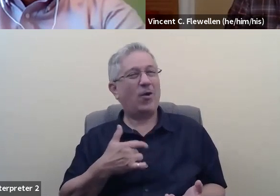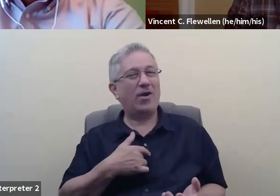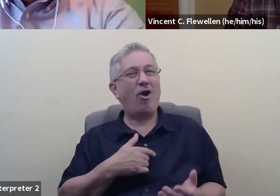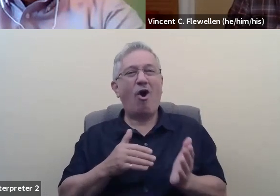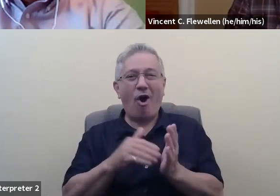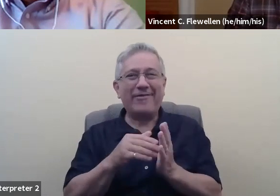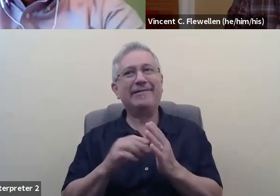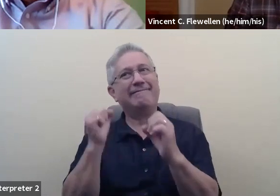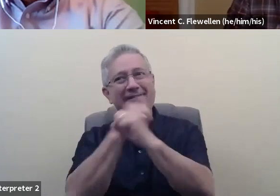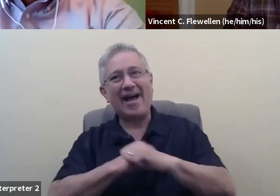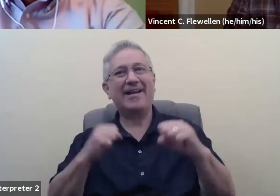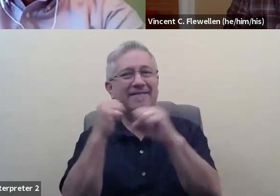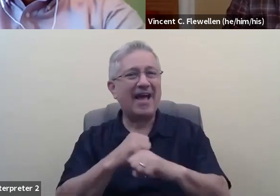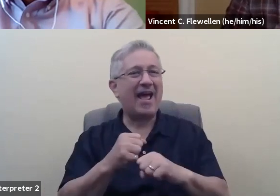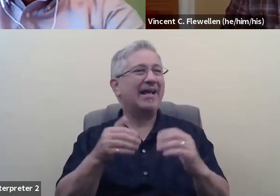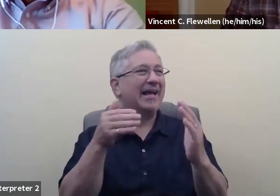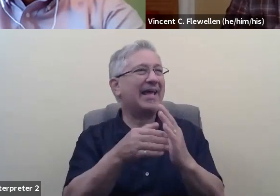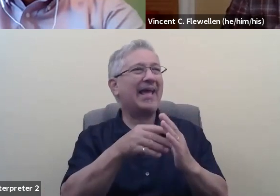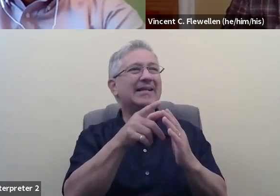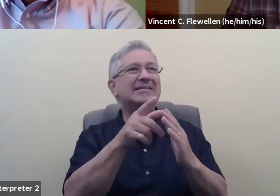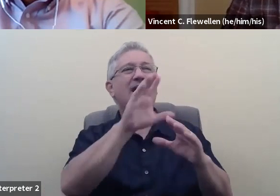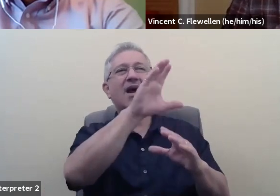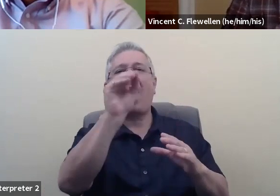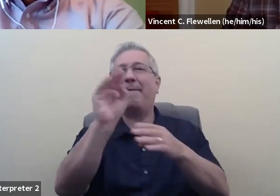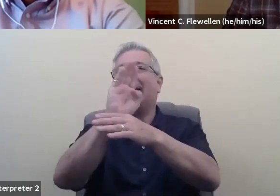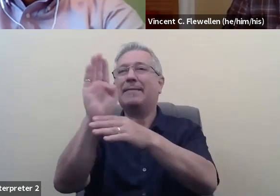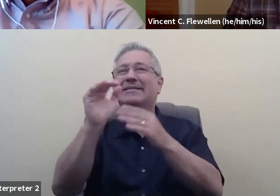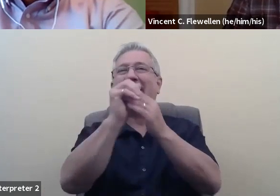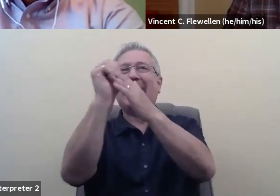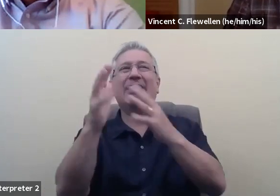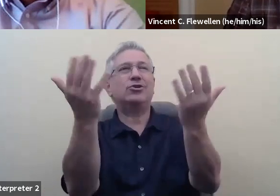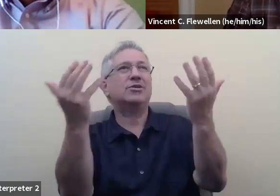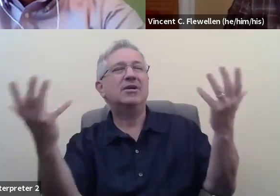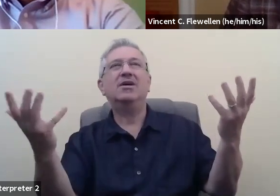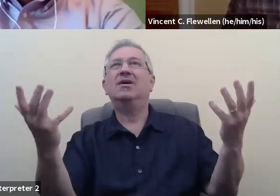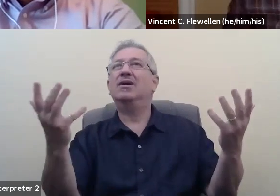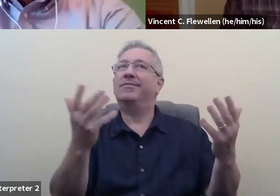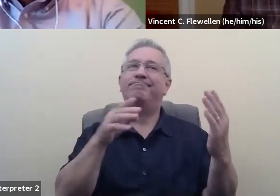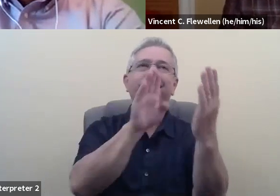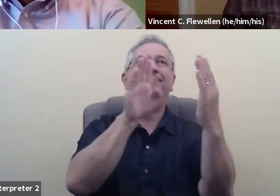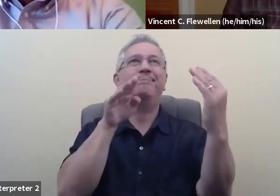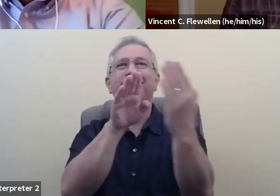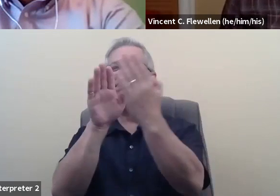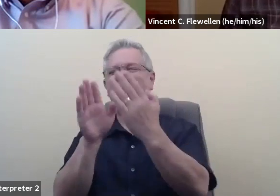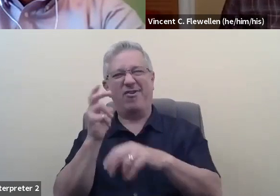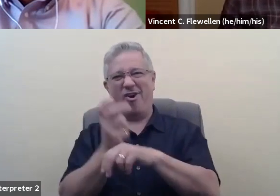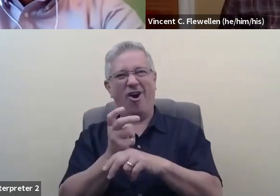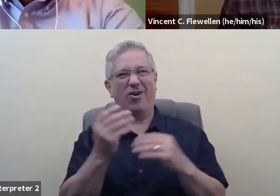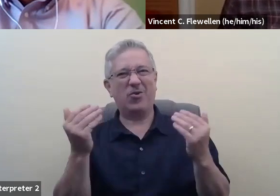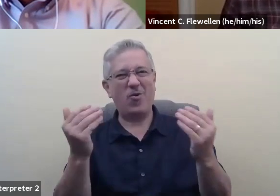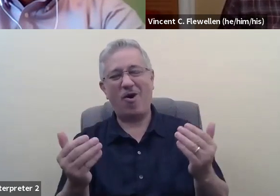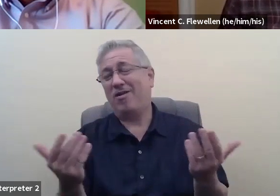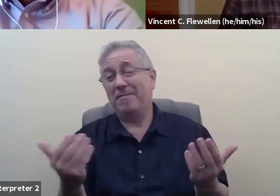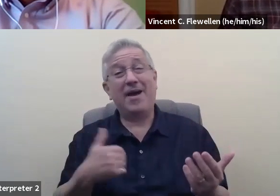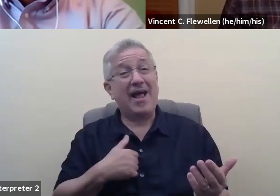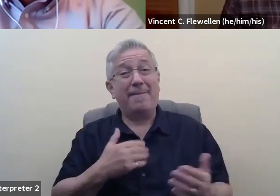your programs and keeping this conversation going. And I'm so heartened to hear that you've had such success. And I'm glad to hear too,